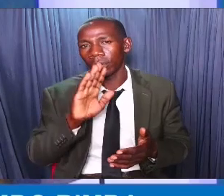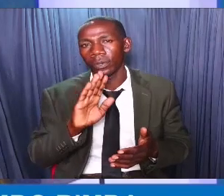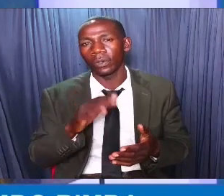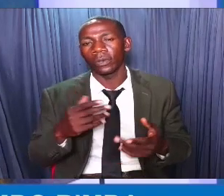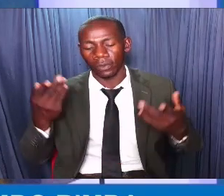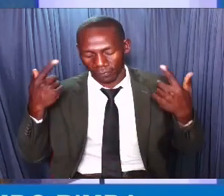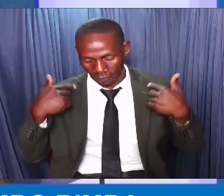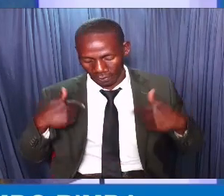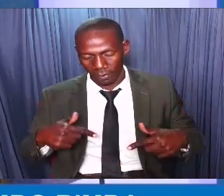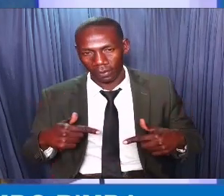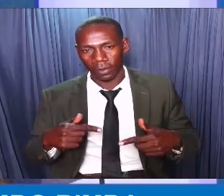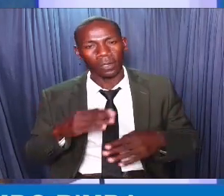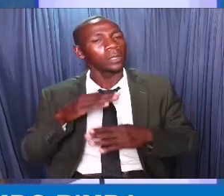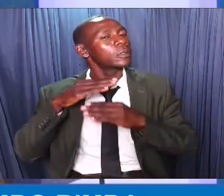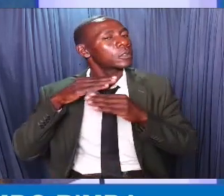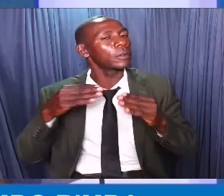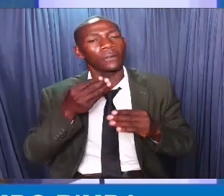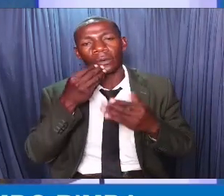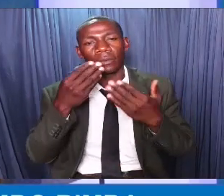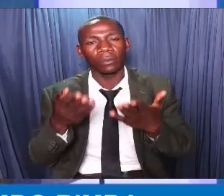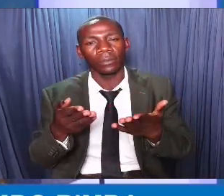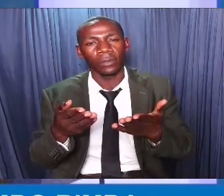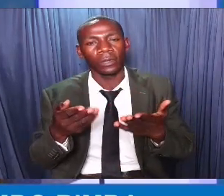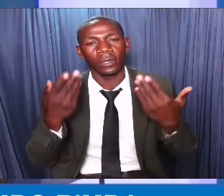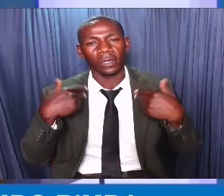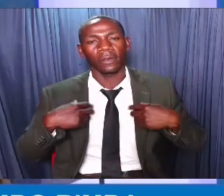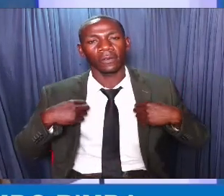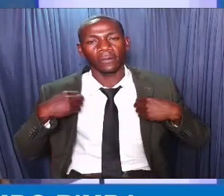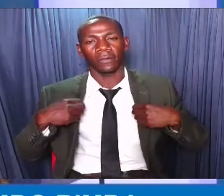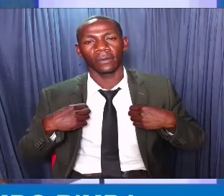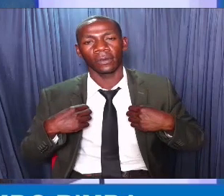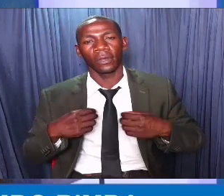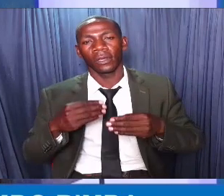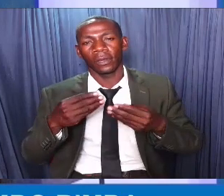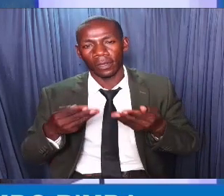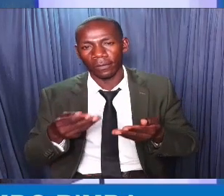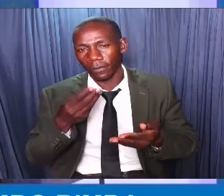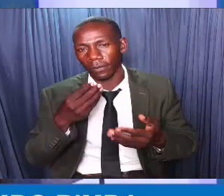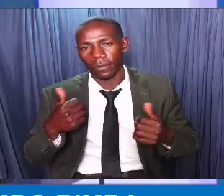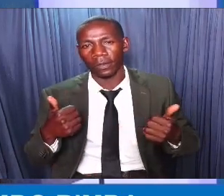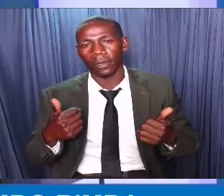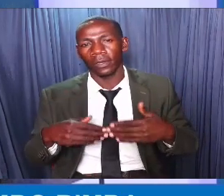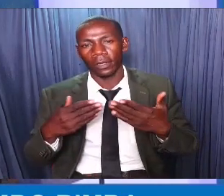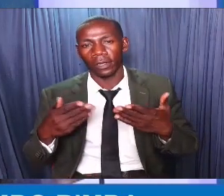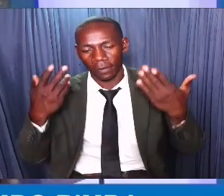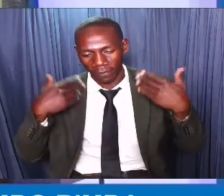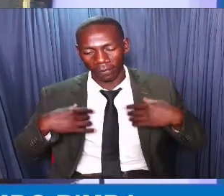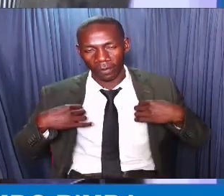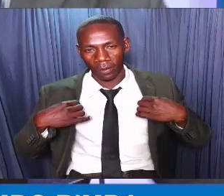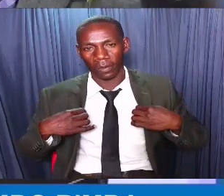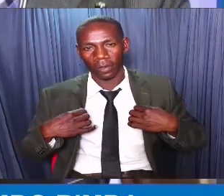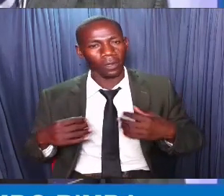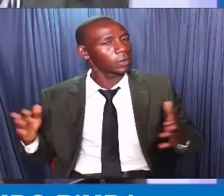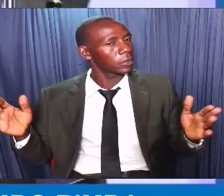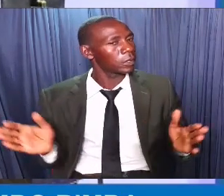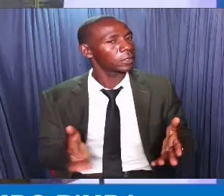Alivikwa. He was garmented. Alichinjiwa. He was slaughtered for. Alivikwa. He was covered. Alichinjiwa. He was slaughtered for. Alivikwa. He was covered.